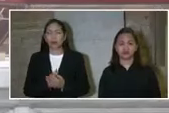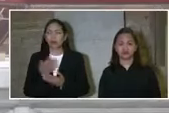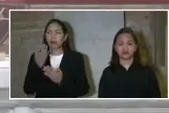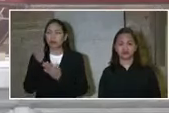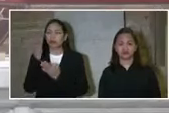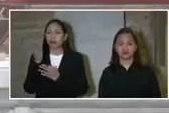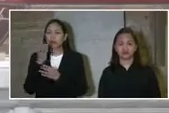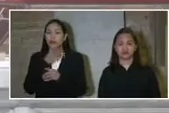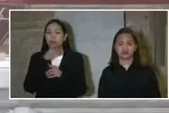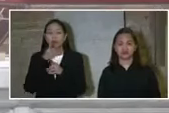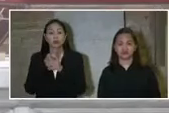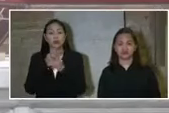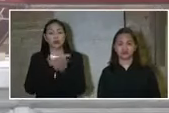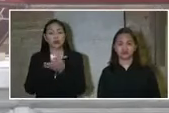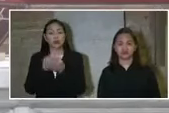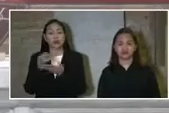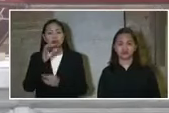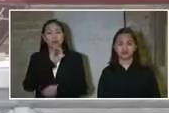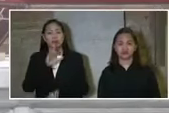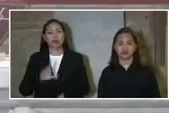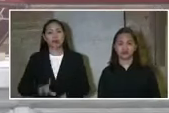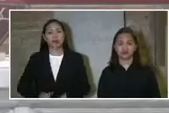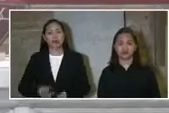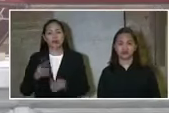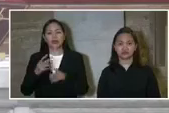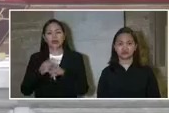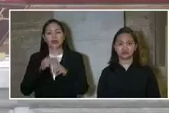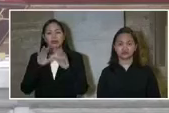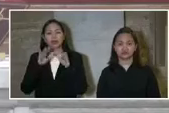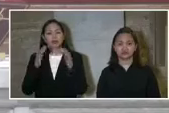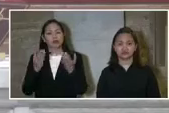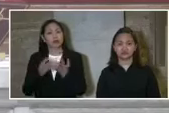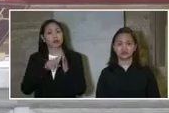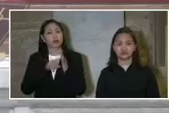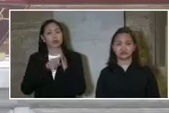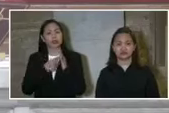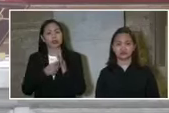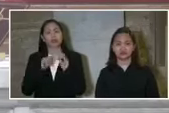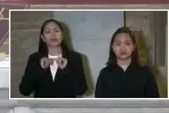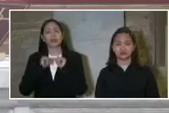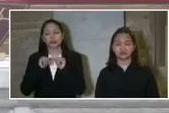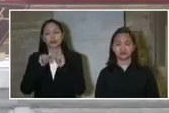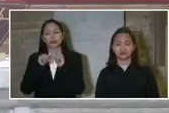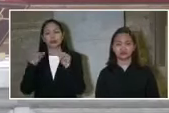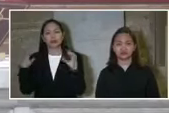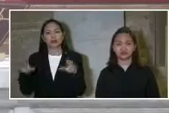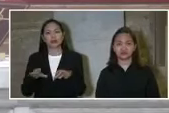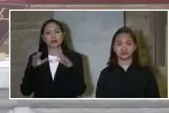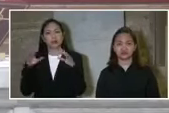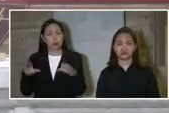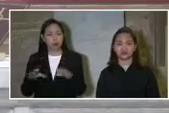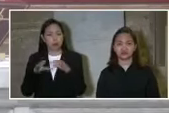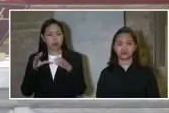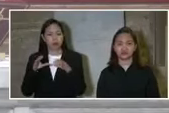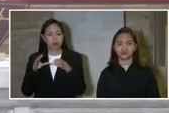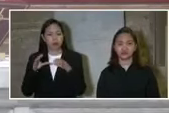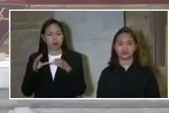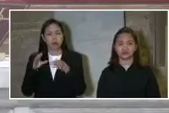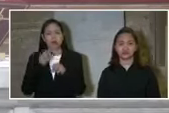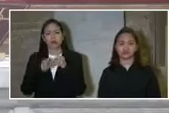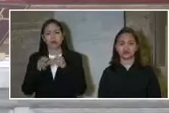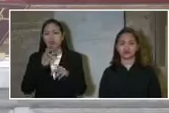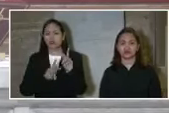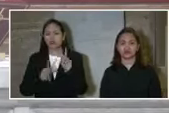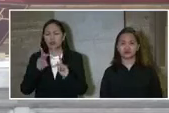You are indeed holy, O Lord, and from the world's beginning are ceaselessly at work, so that the human race may